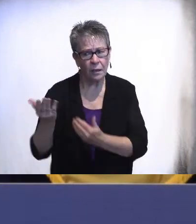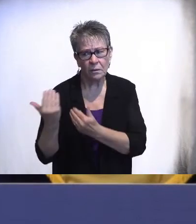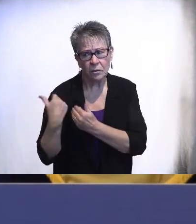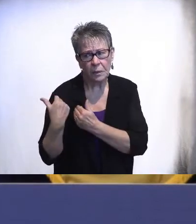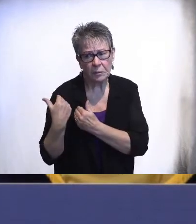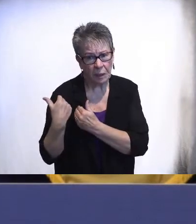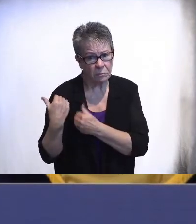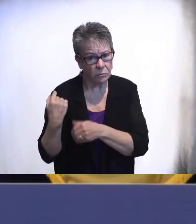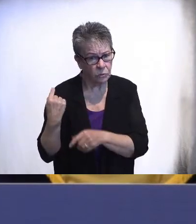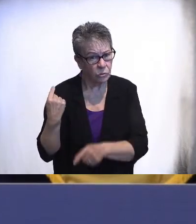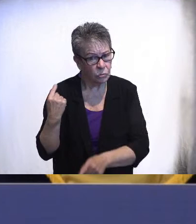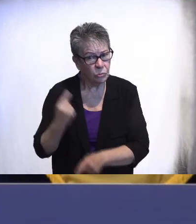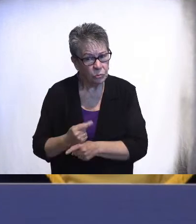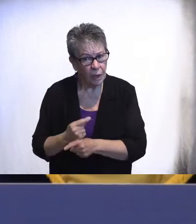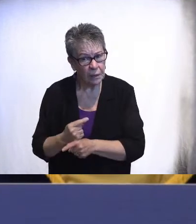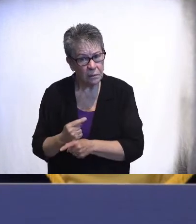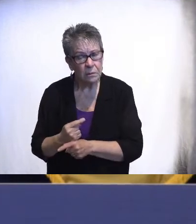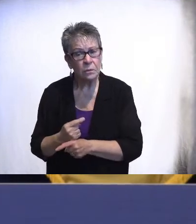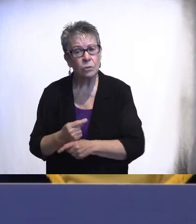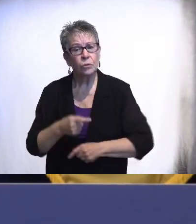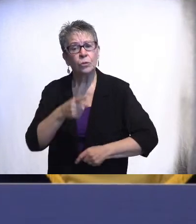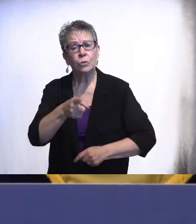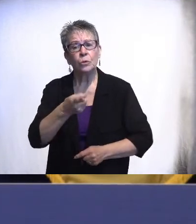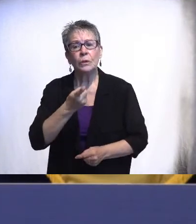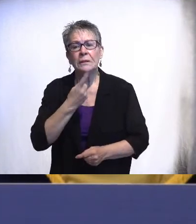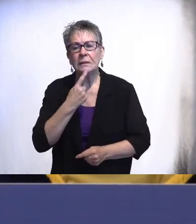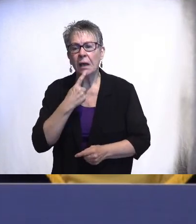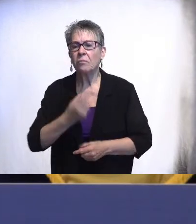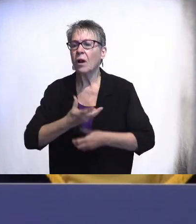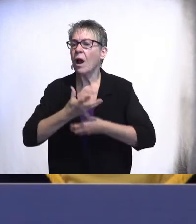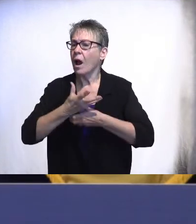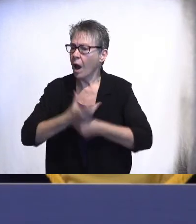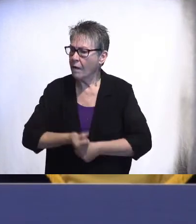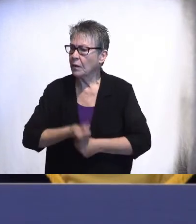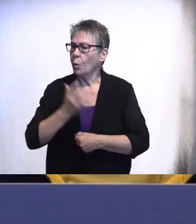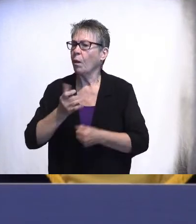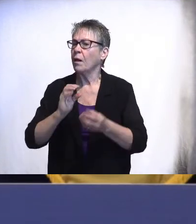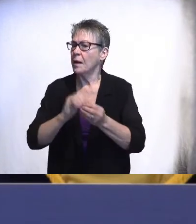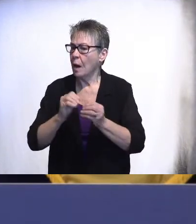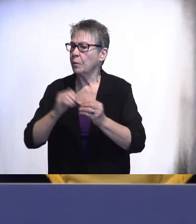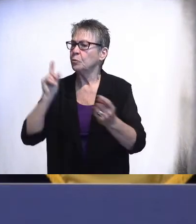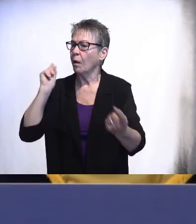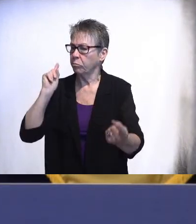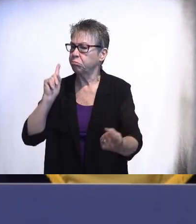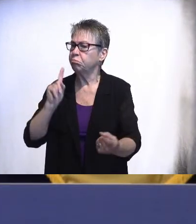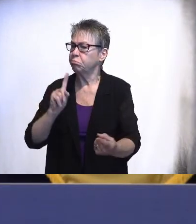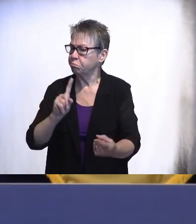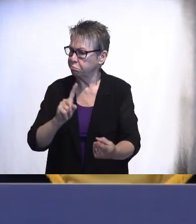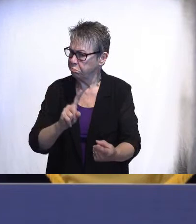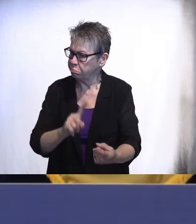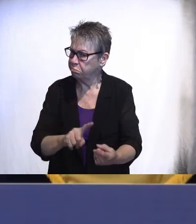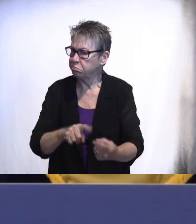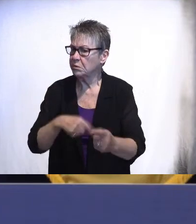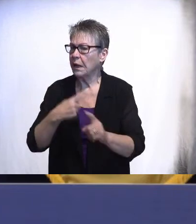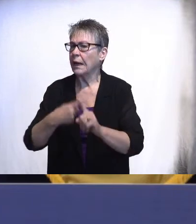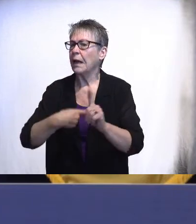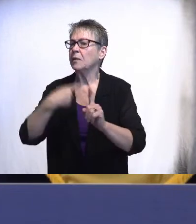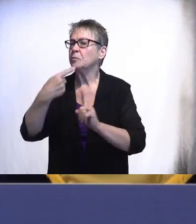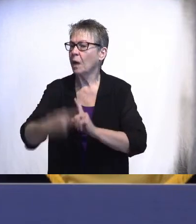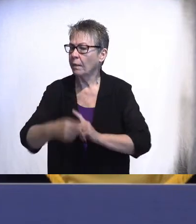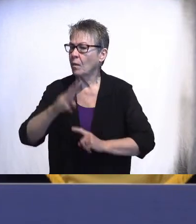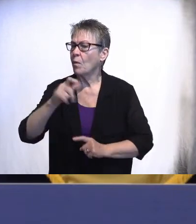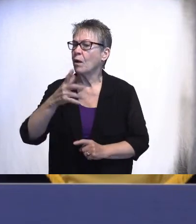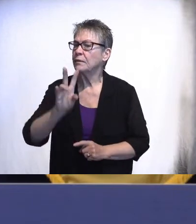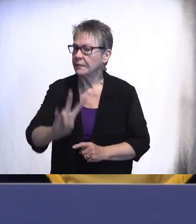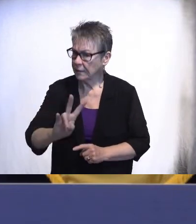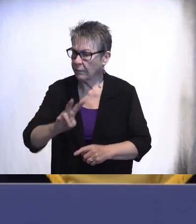said you're confident that COVID cases will continue to decline and will be able to lift the mask mandate, and specifically what models or